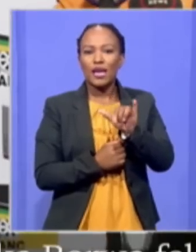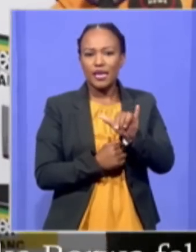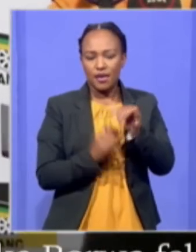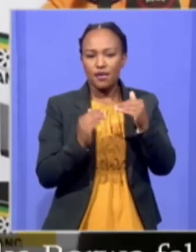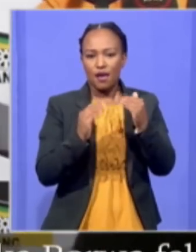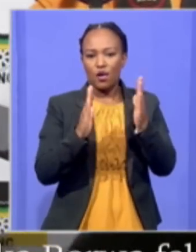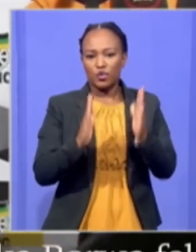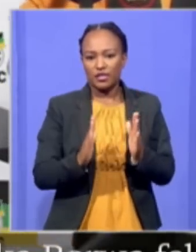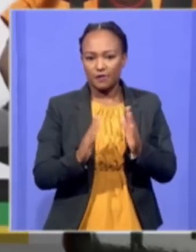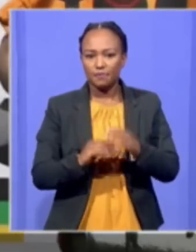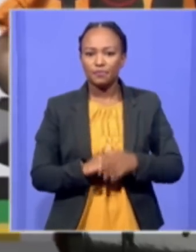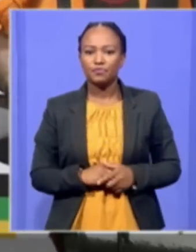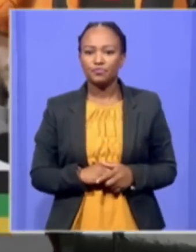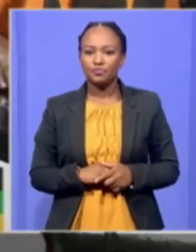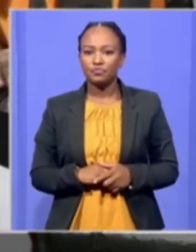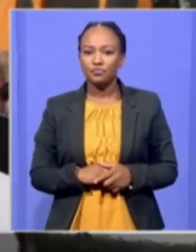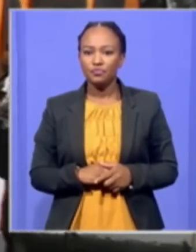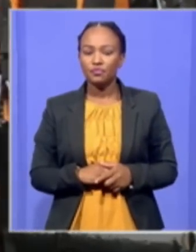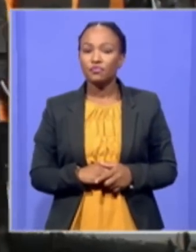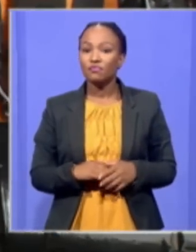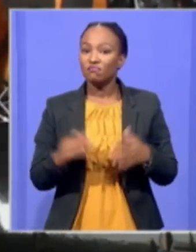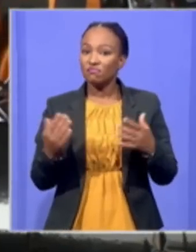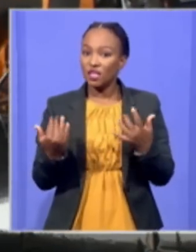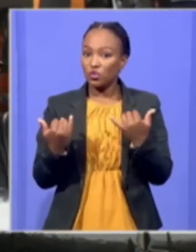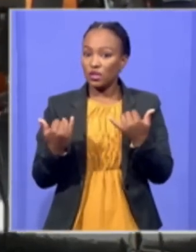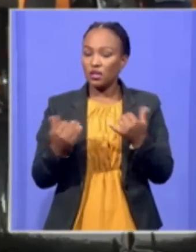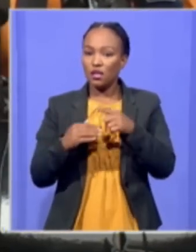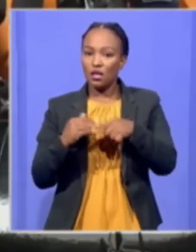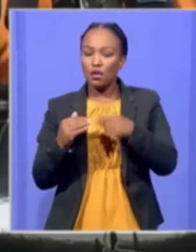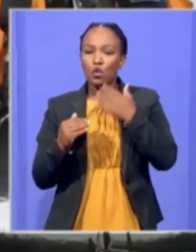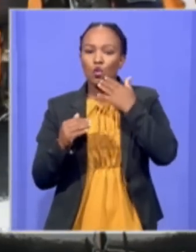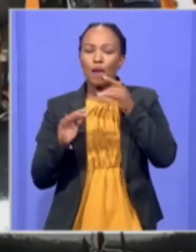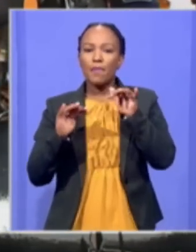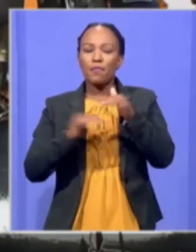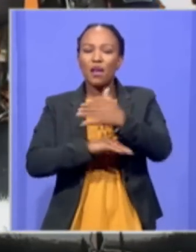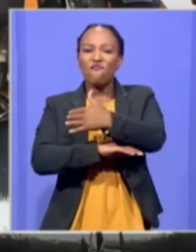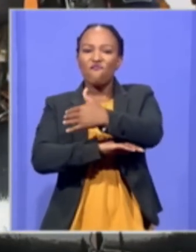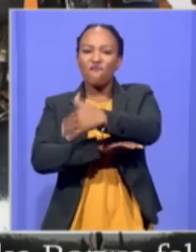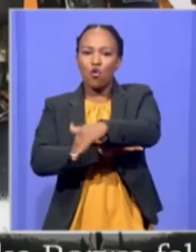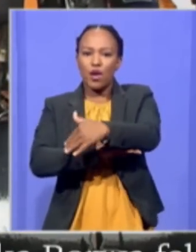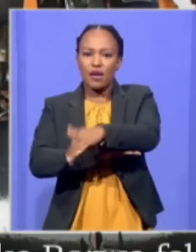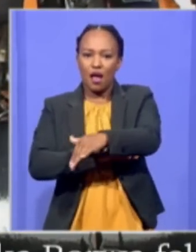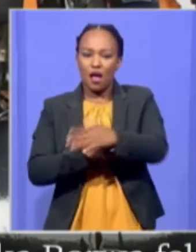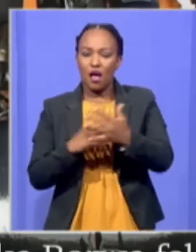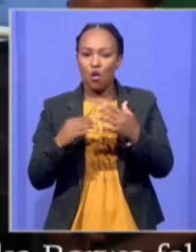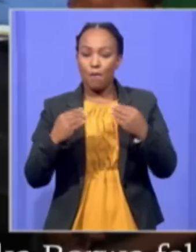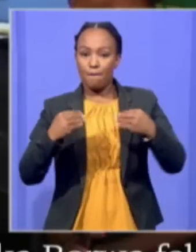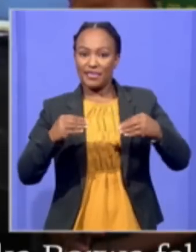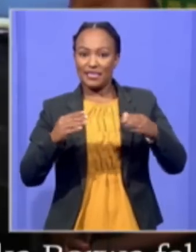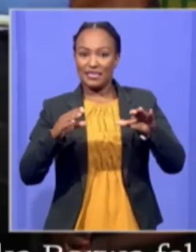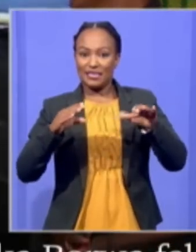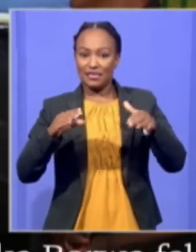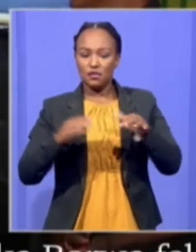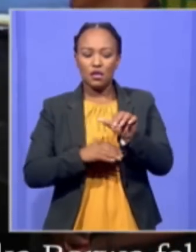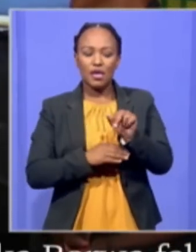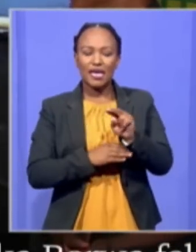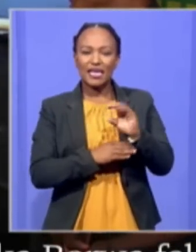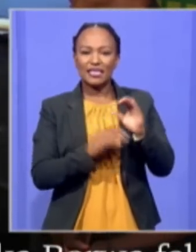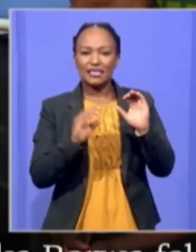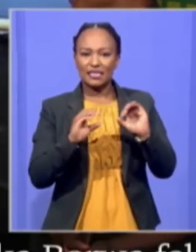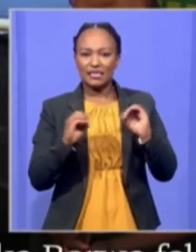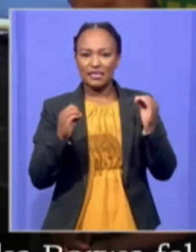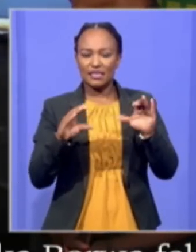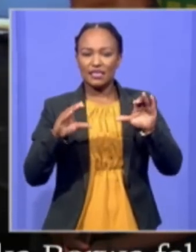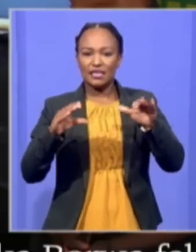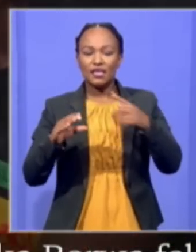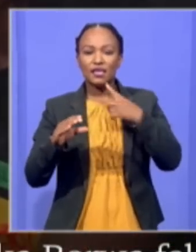Kgabagareng ya dithulano kgatlhanong le beng mabenkele ba ba faladi ka nageng, mokgatlo wa ANC o ipiletša gore dikgwebo tše di